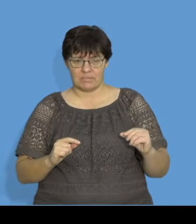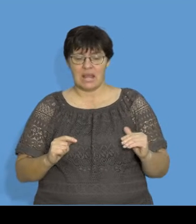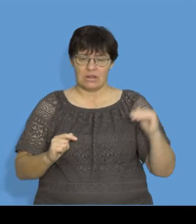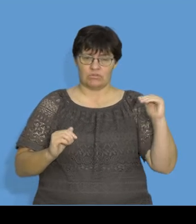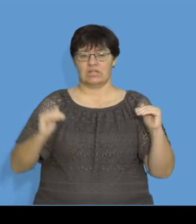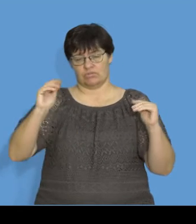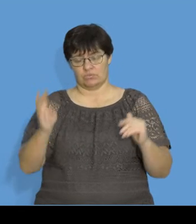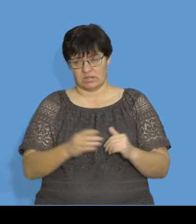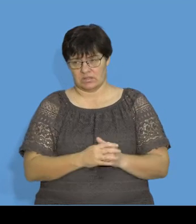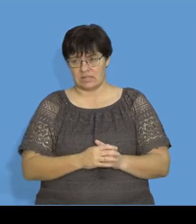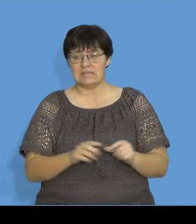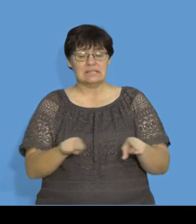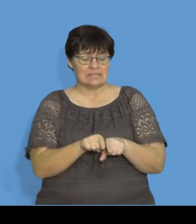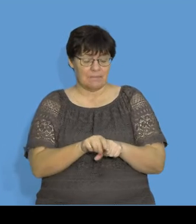I